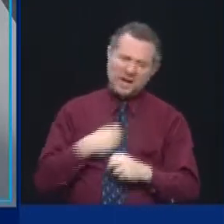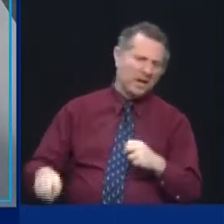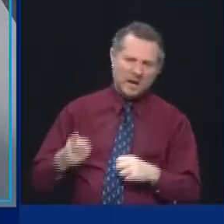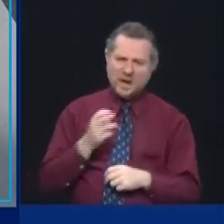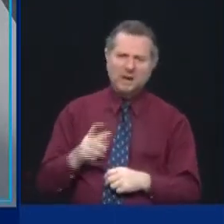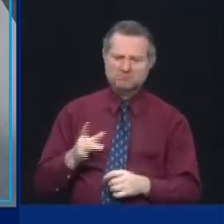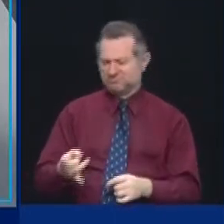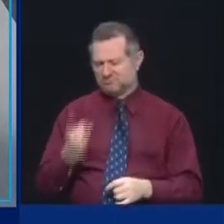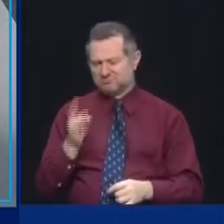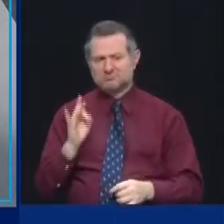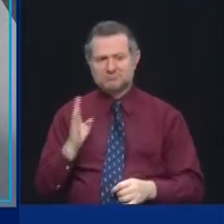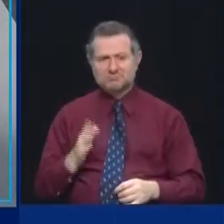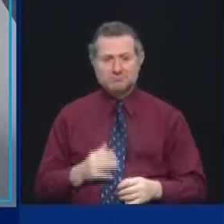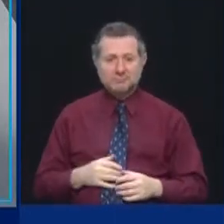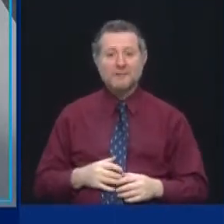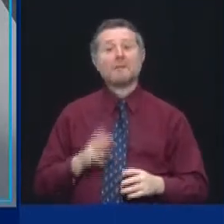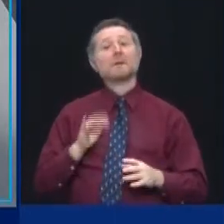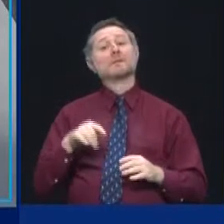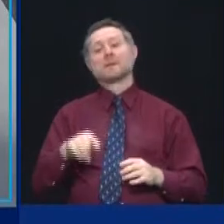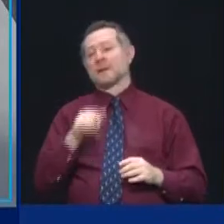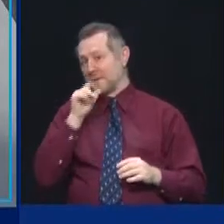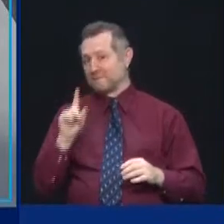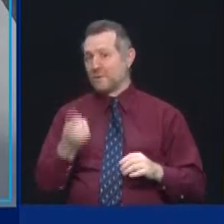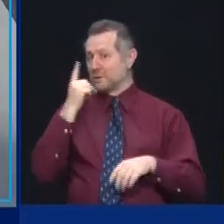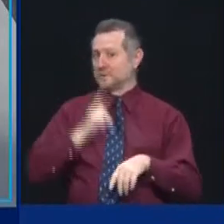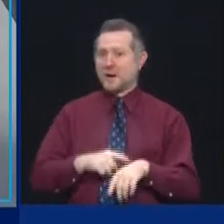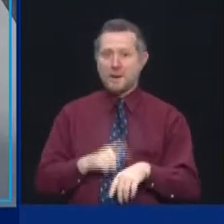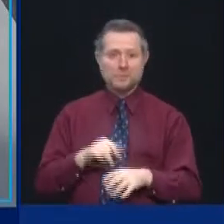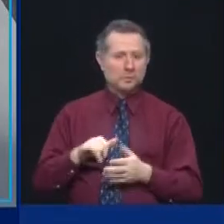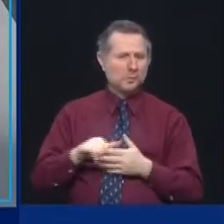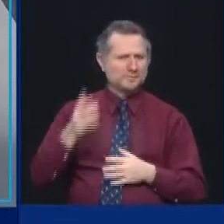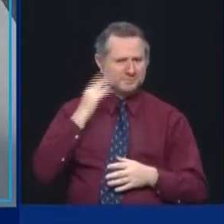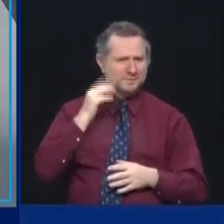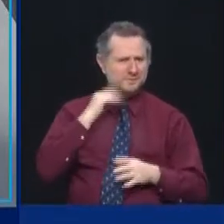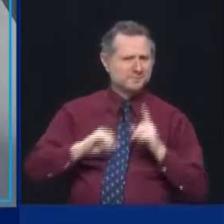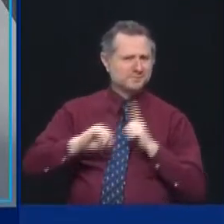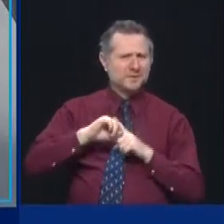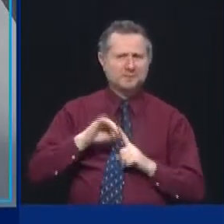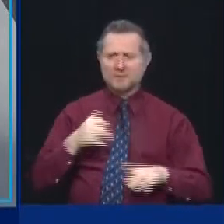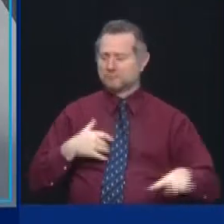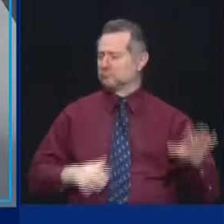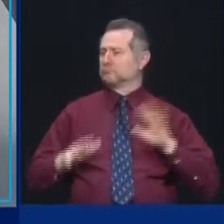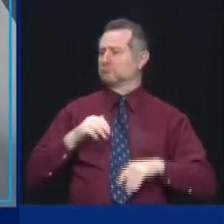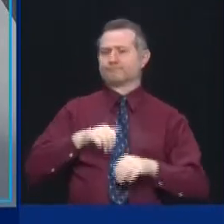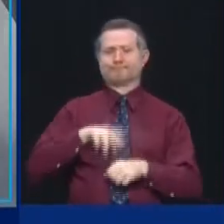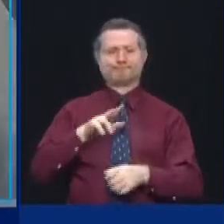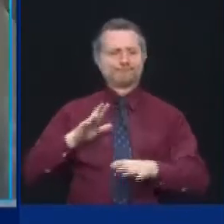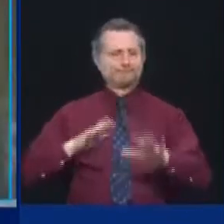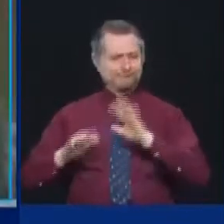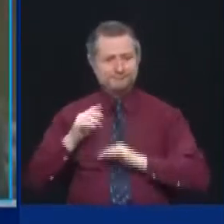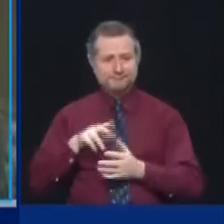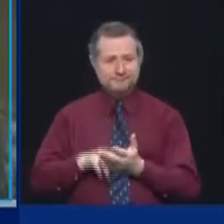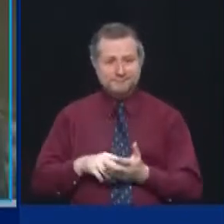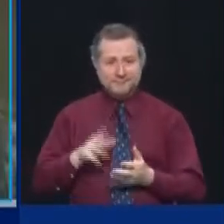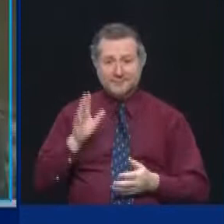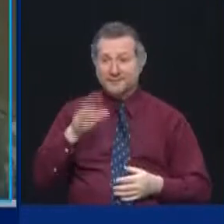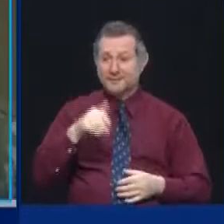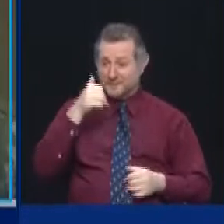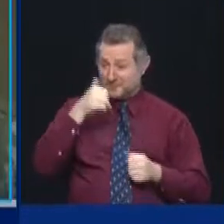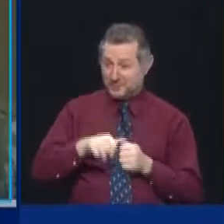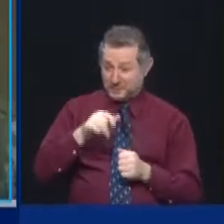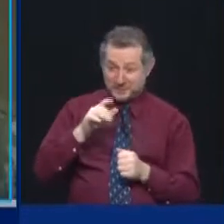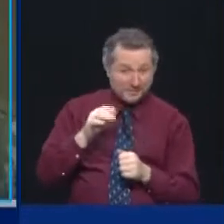I've been to Javits countless times over the years, but I was just saying to